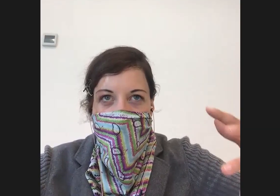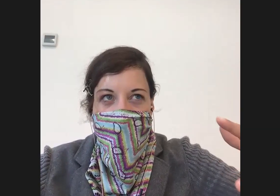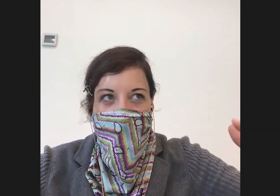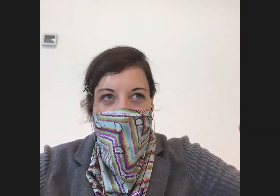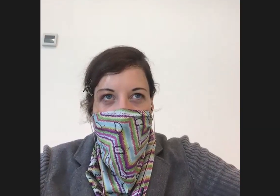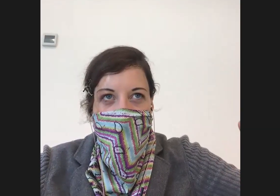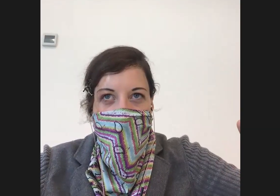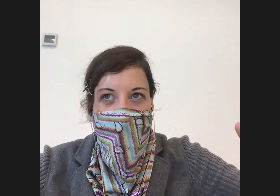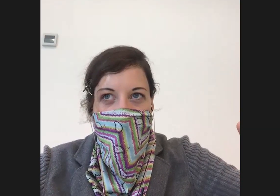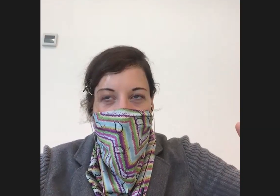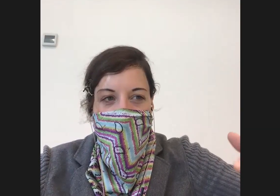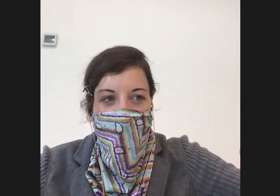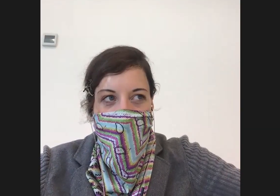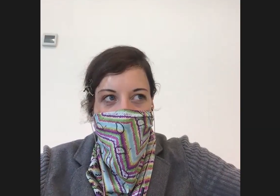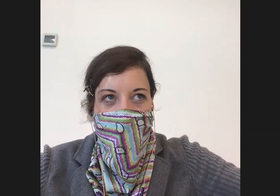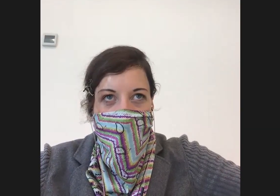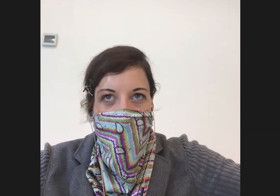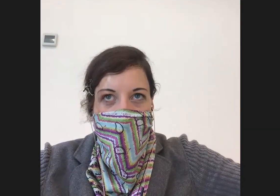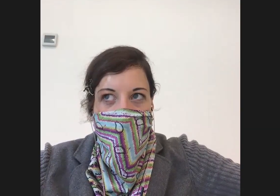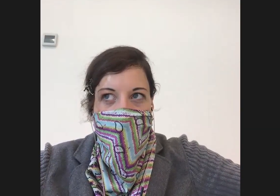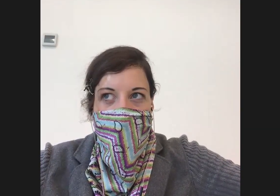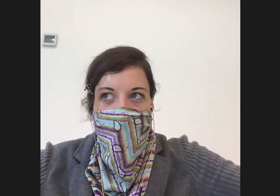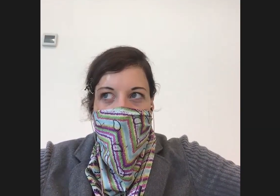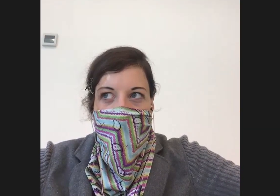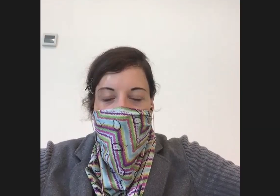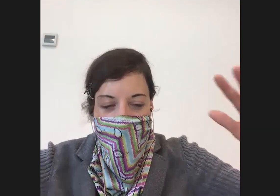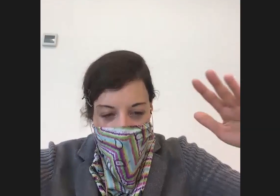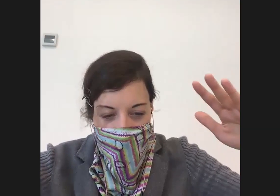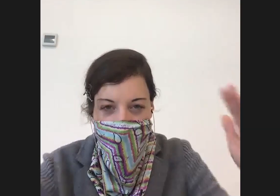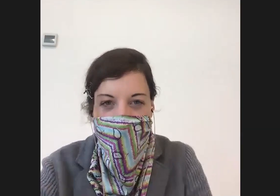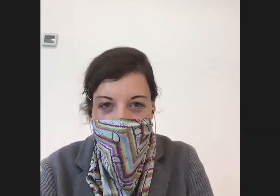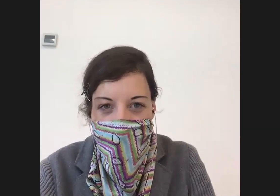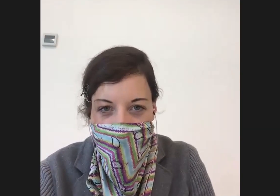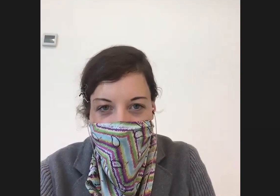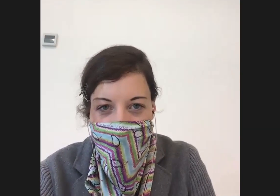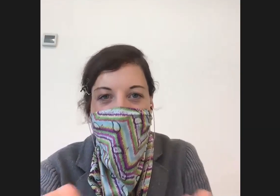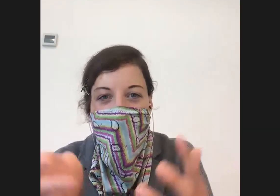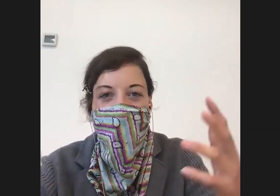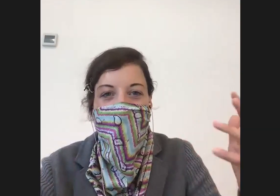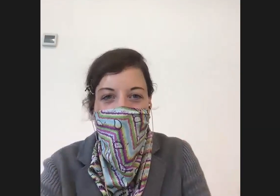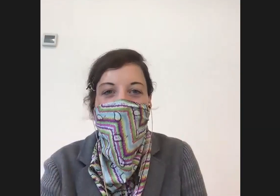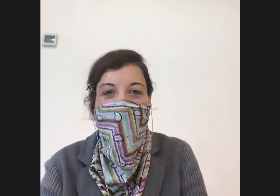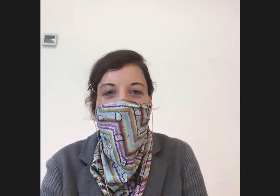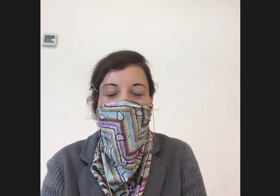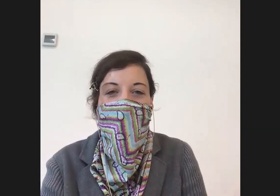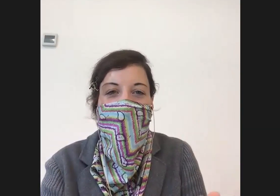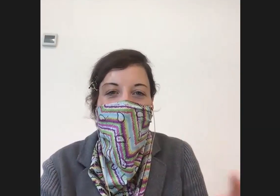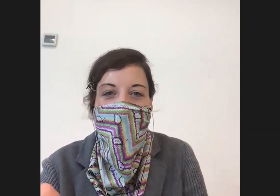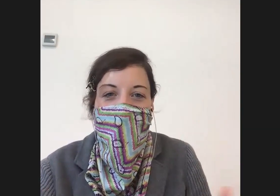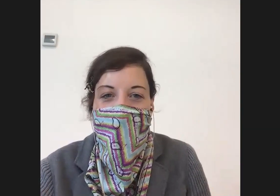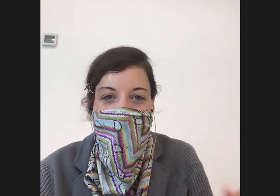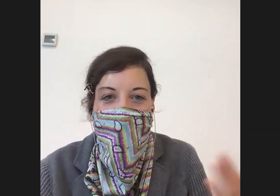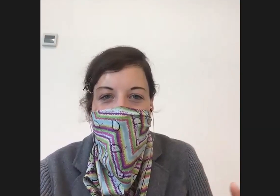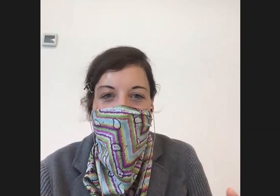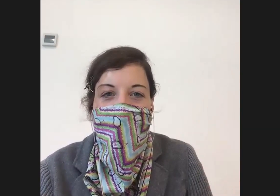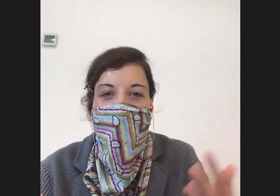life and be able to like perform? Like, how do you joke? And